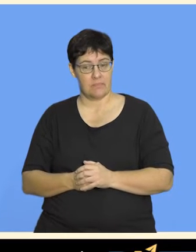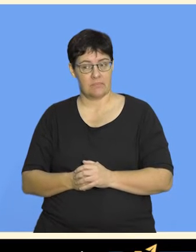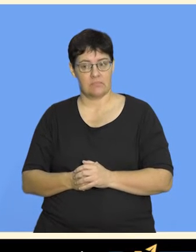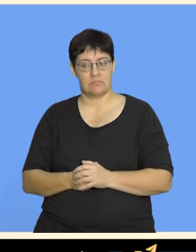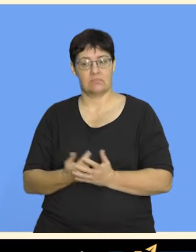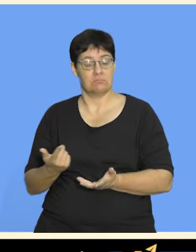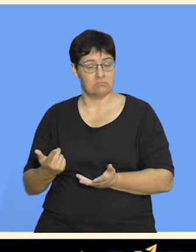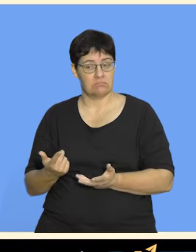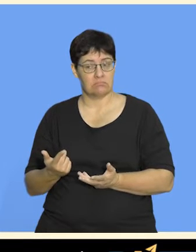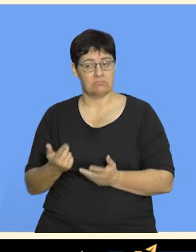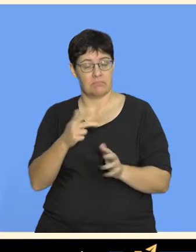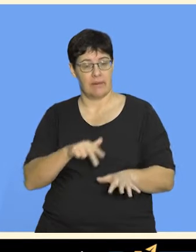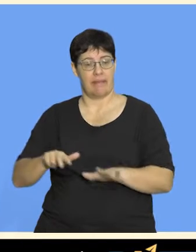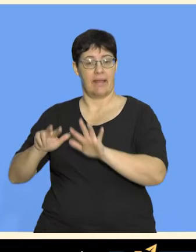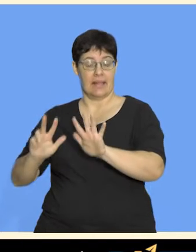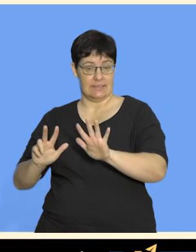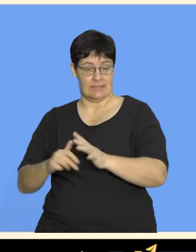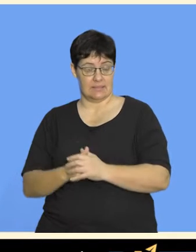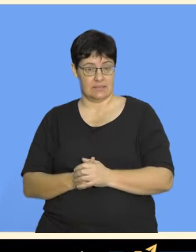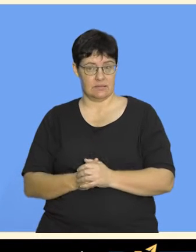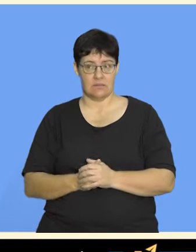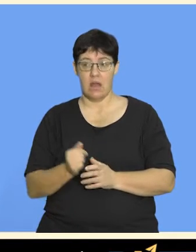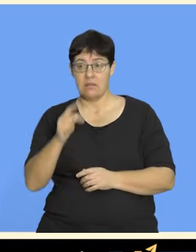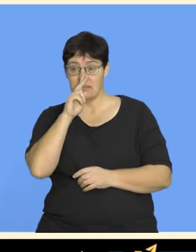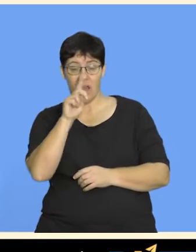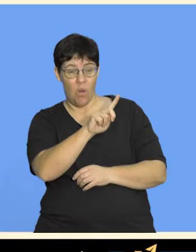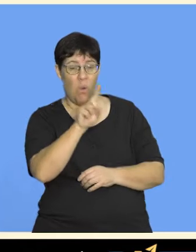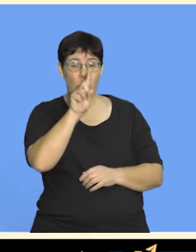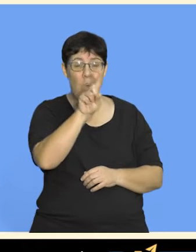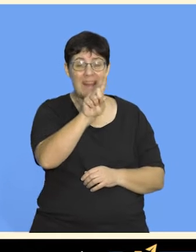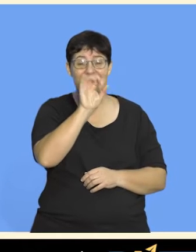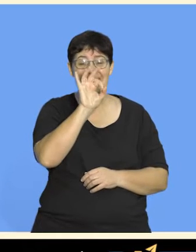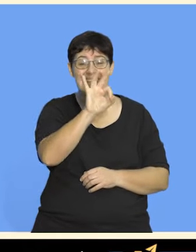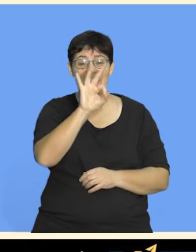to go to 8. Now I've got